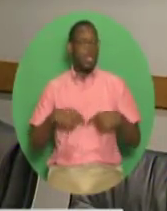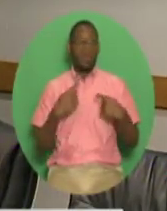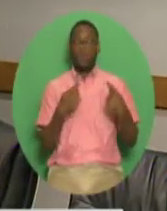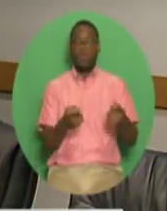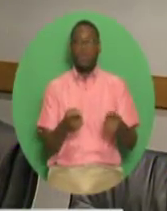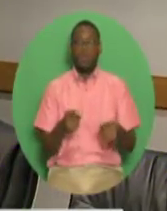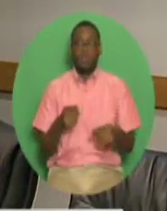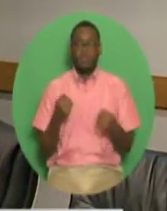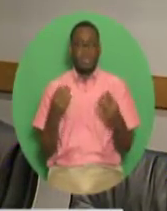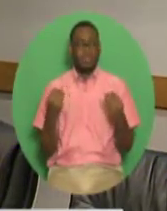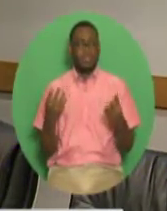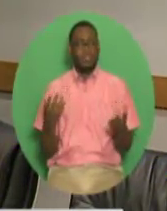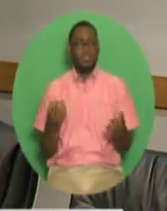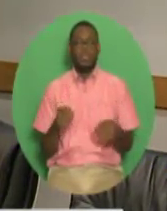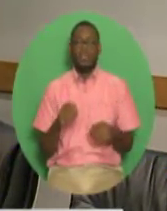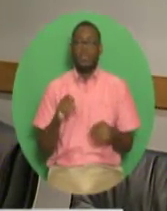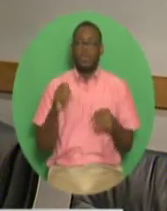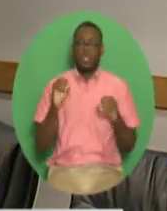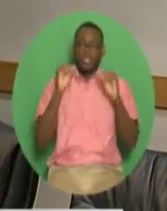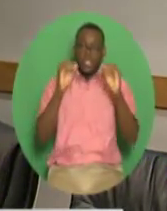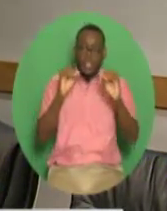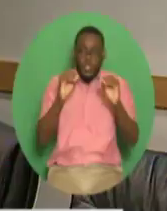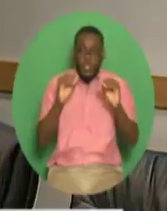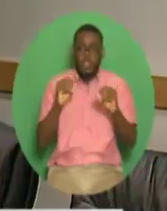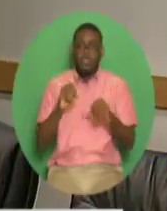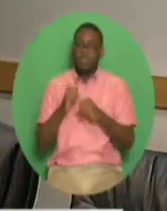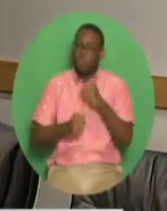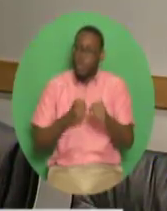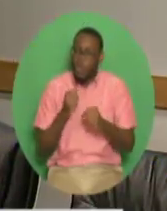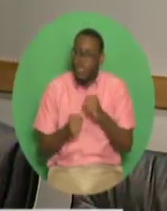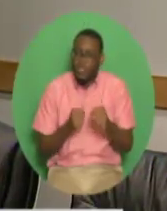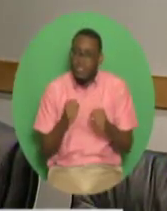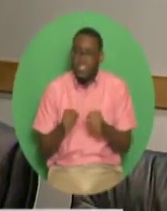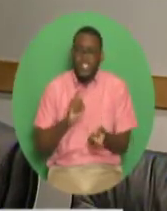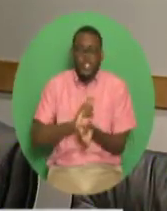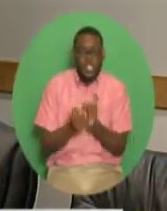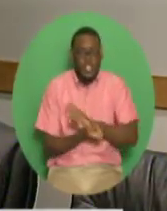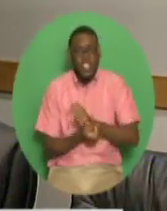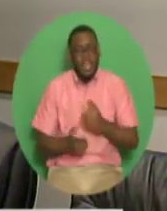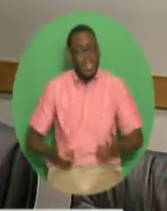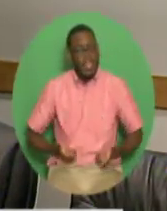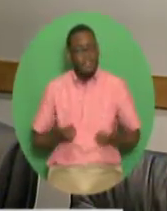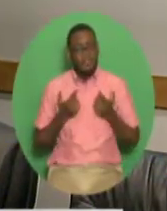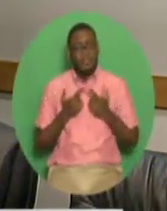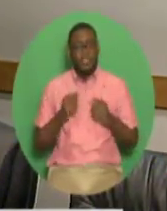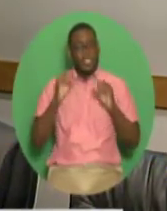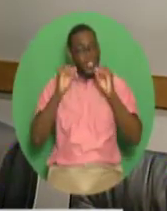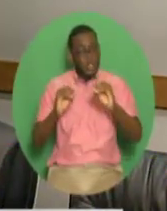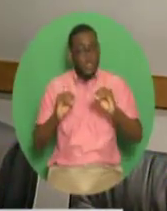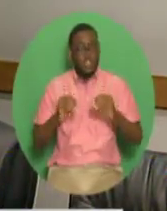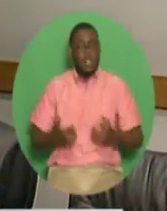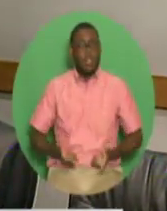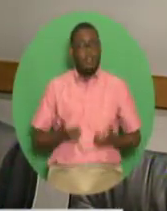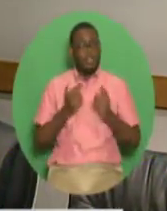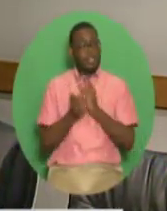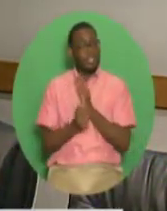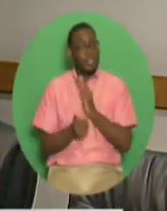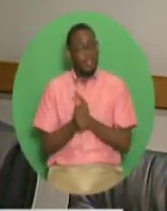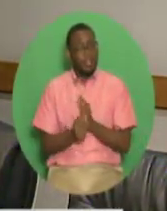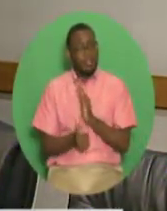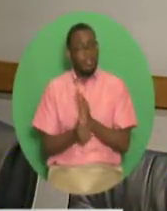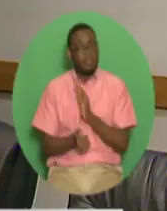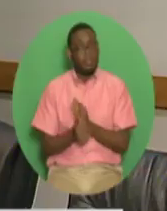with regards to social sports workshops and life skills. And that has been going on for a number of years, and we just signed with them where they're going to be